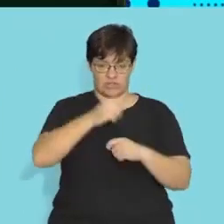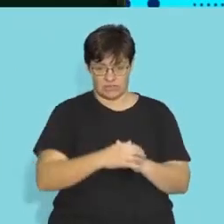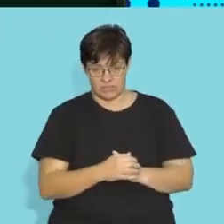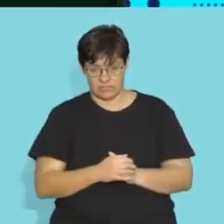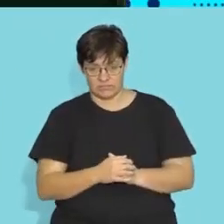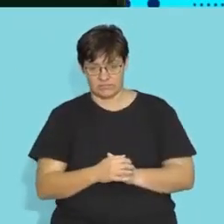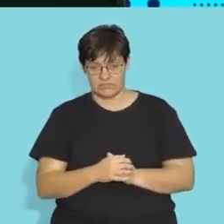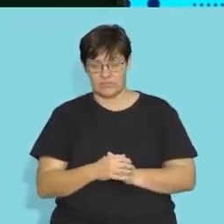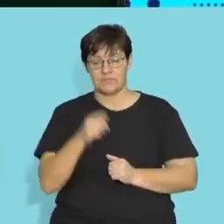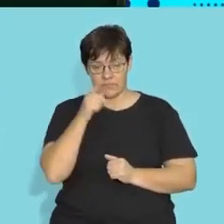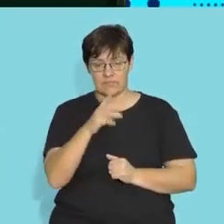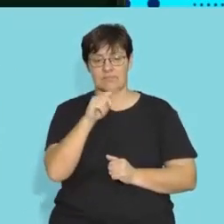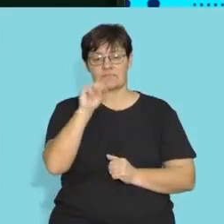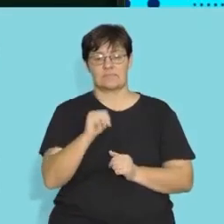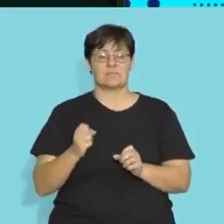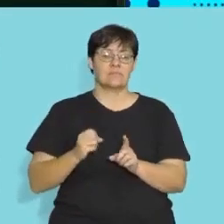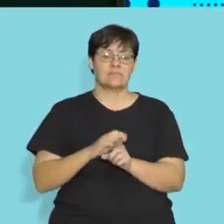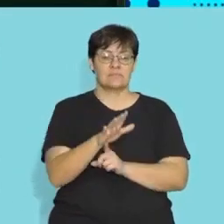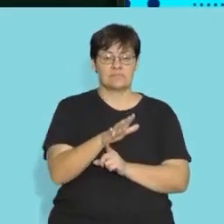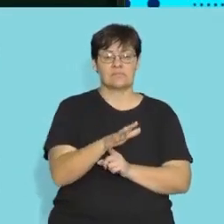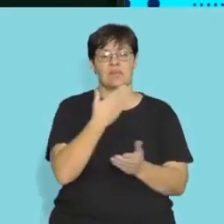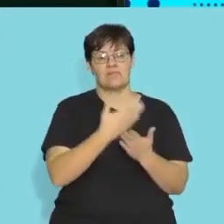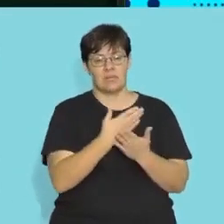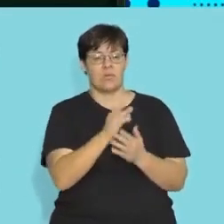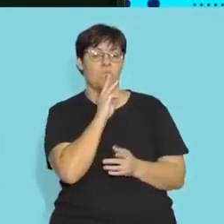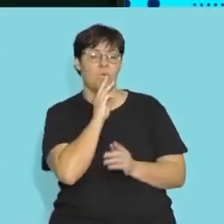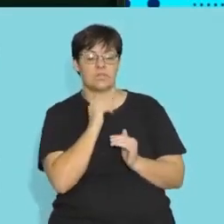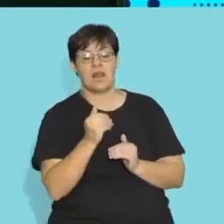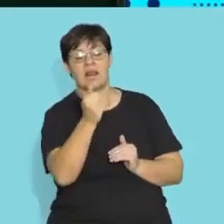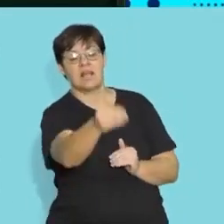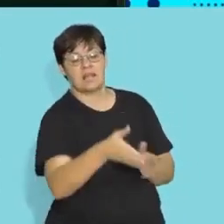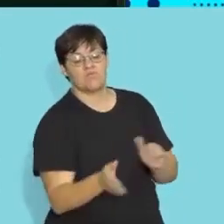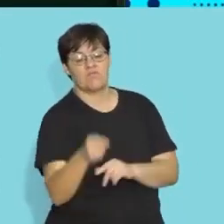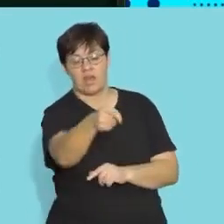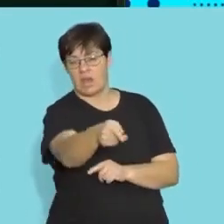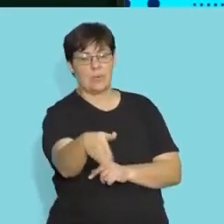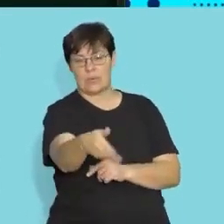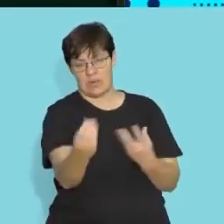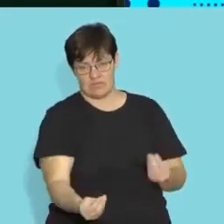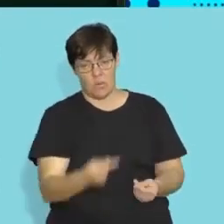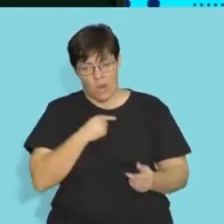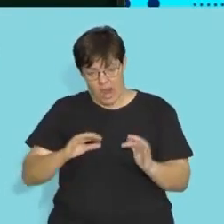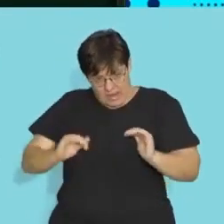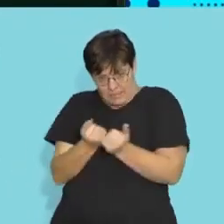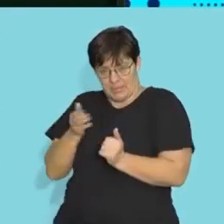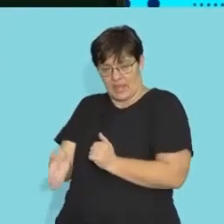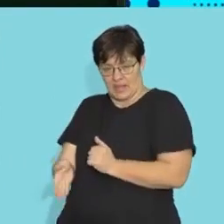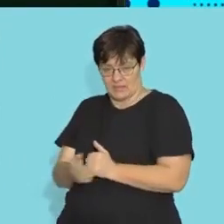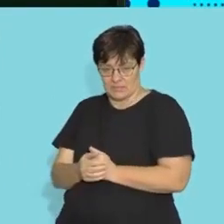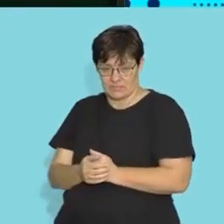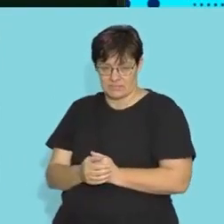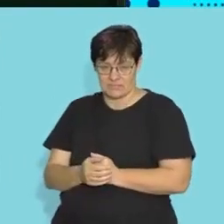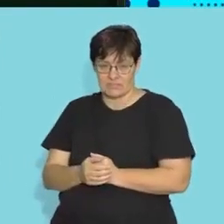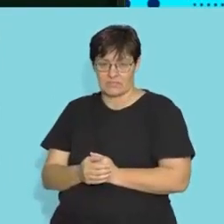power stations. We know that these dams often affect the availability of water further down the rivers. Again,